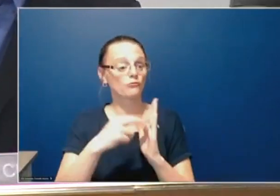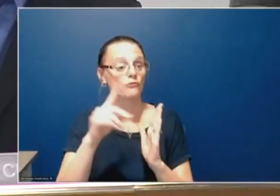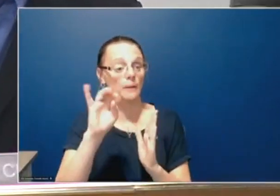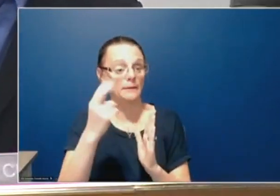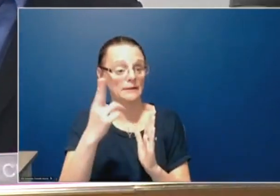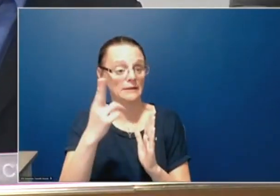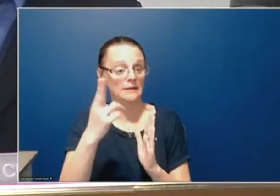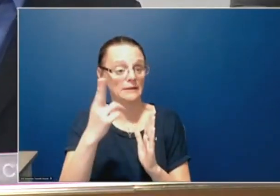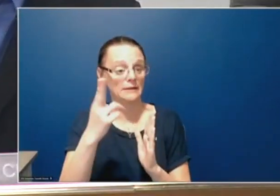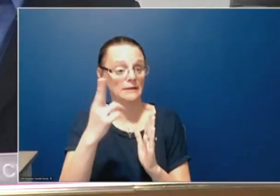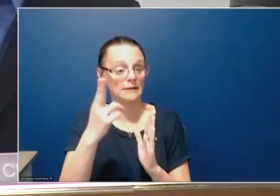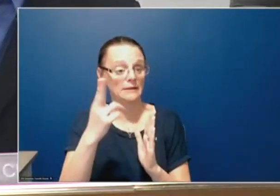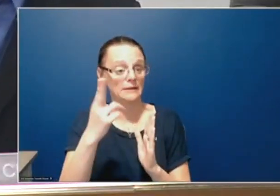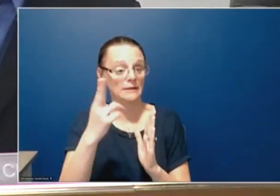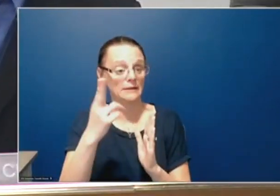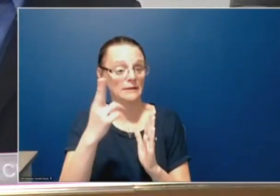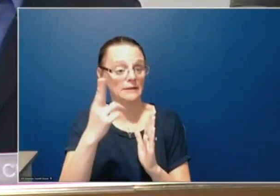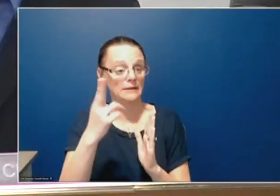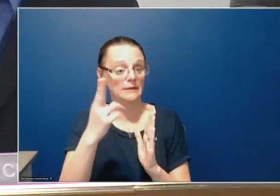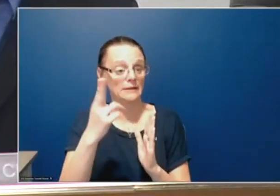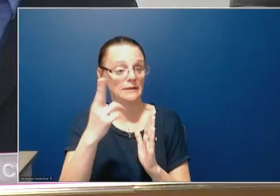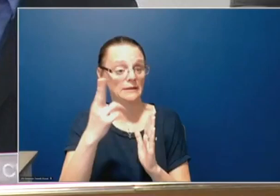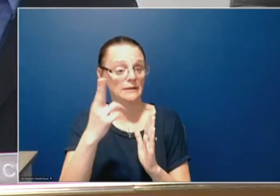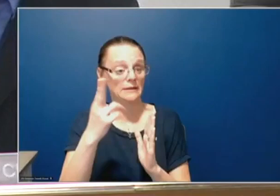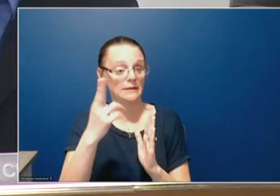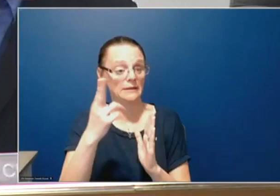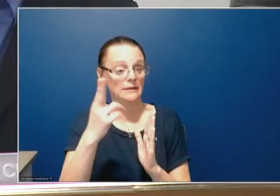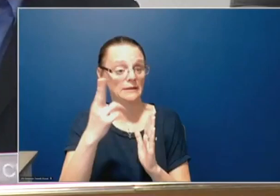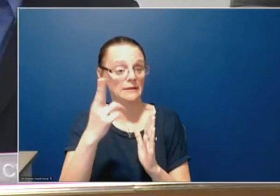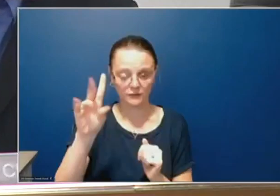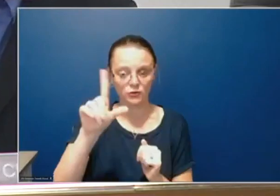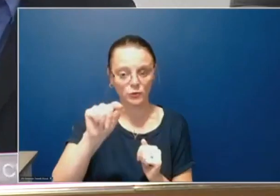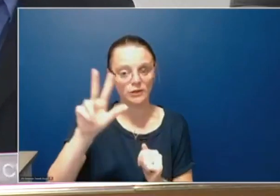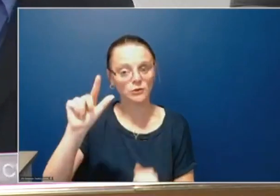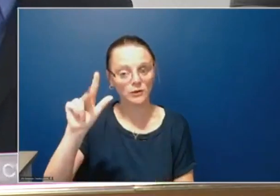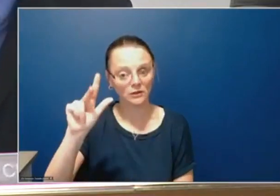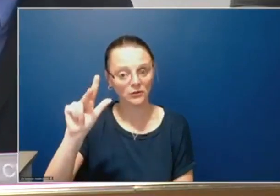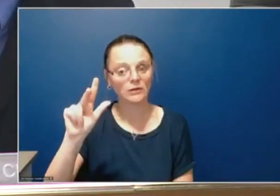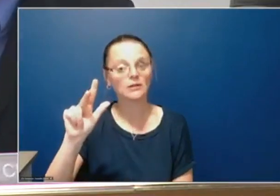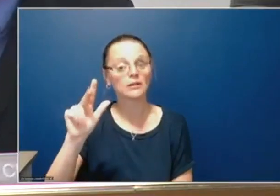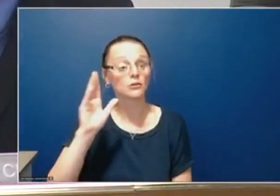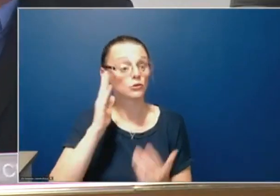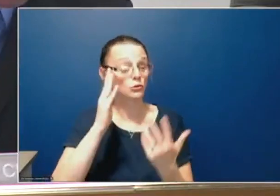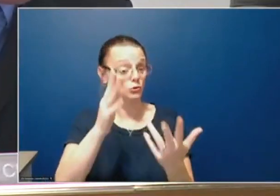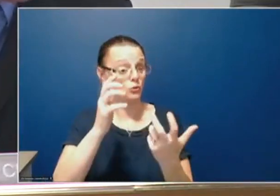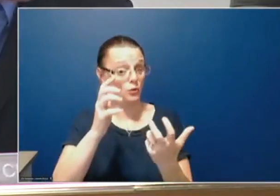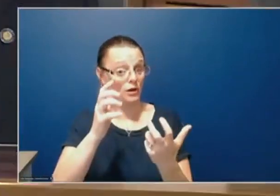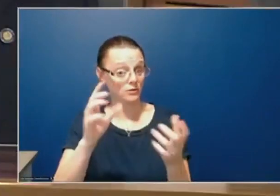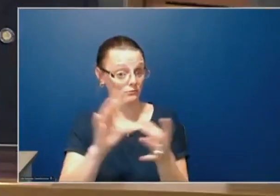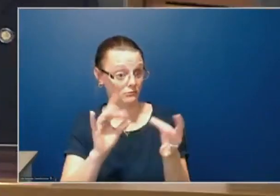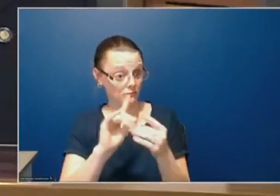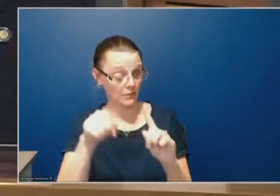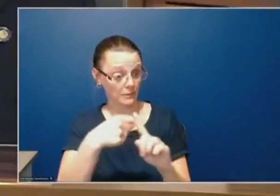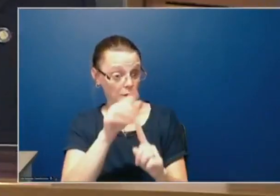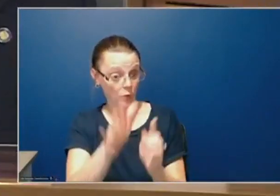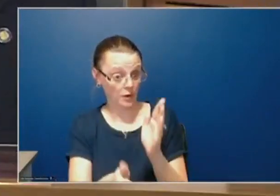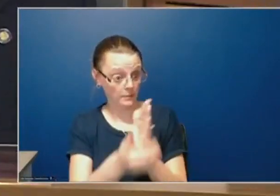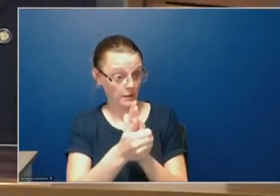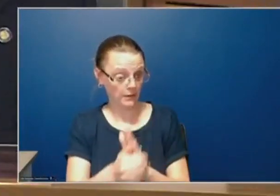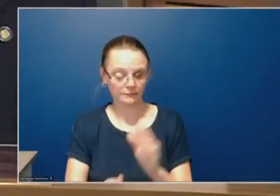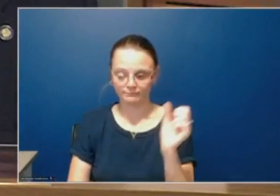-11 amendment to House Bill 2002 dated March 27, 2023. Representative Deal, would you like to say a little bit about your amendment? Yes, thank